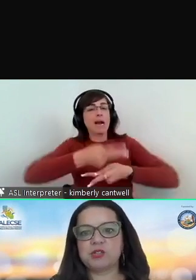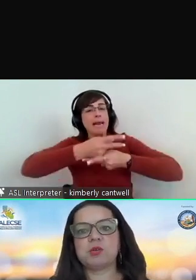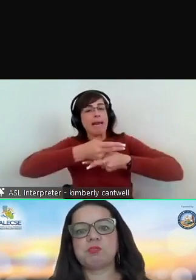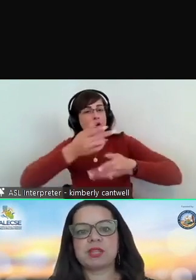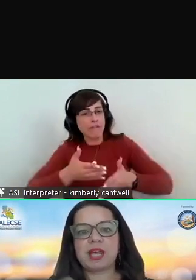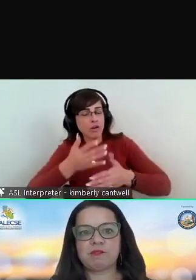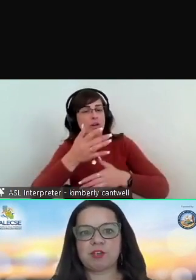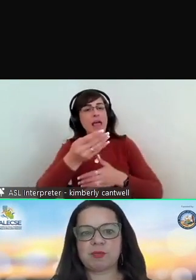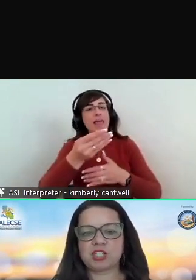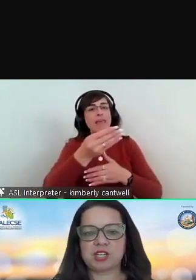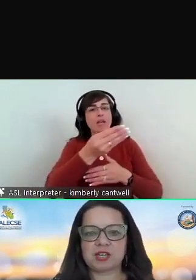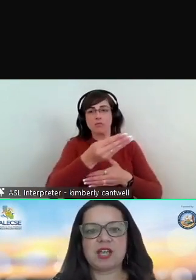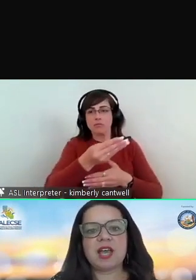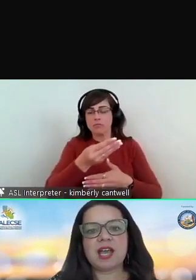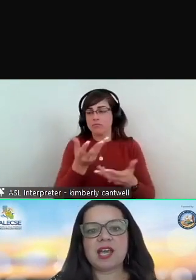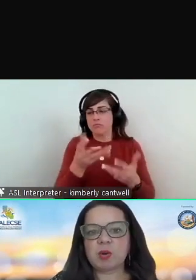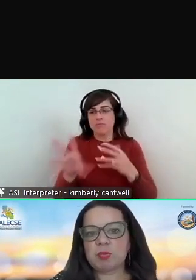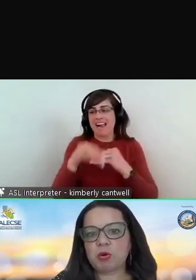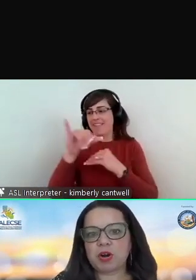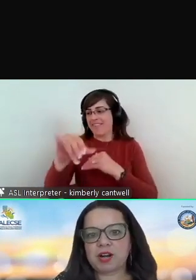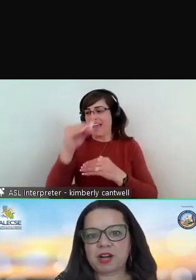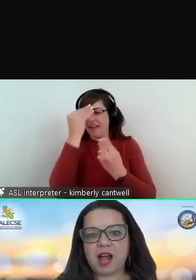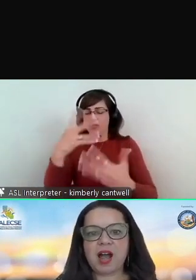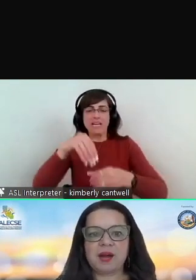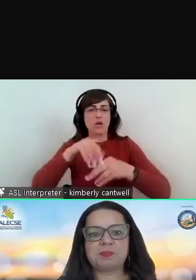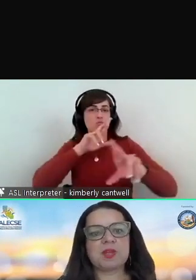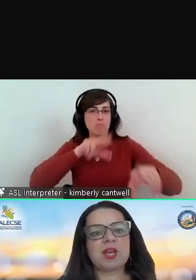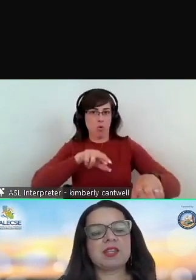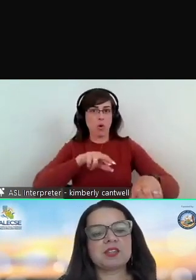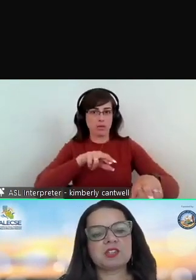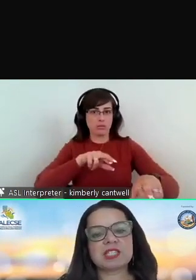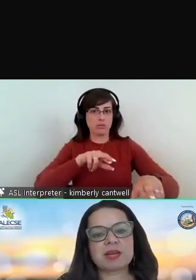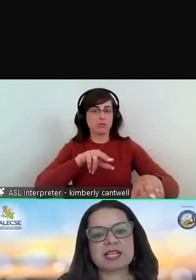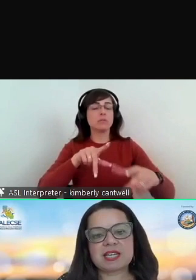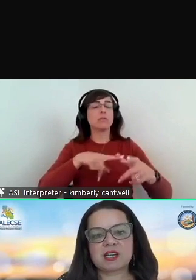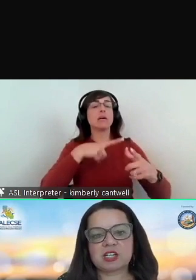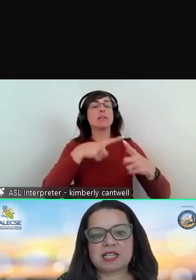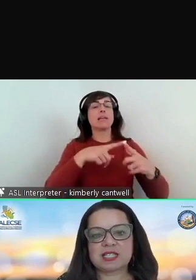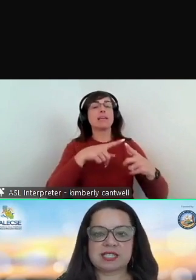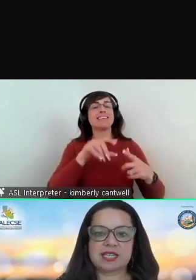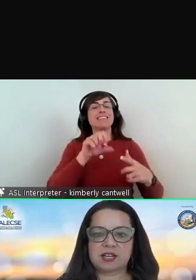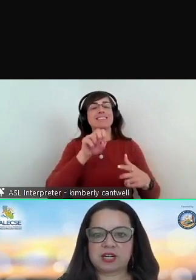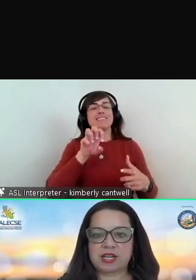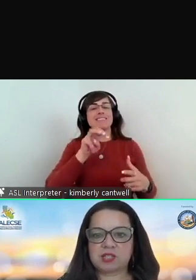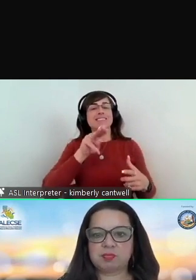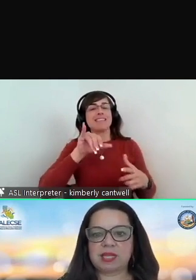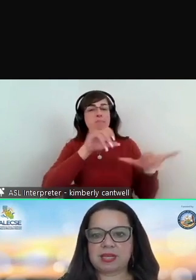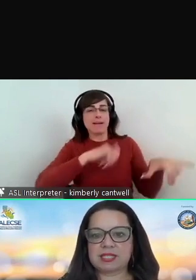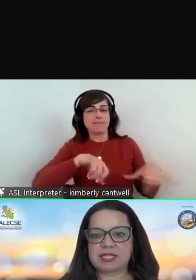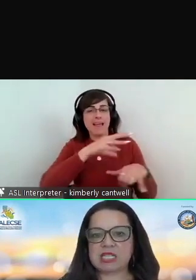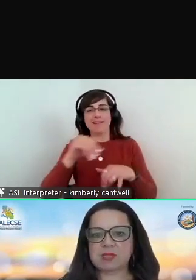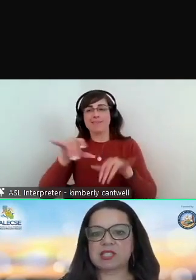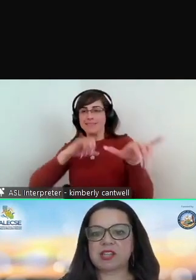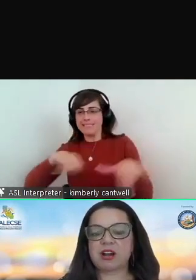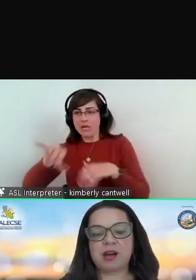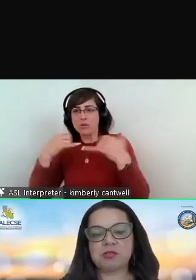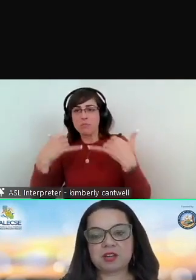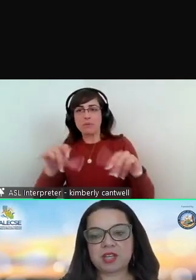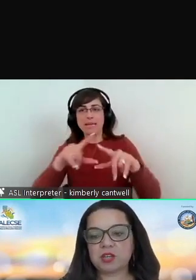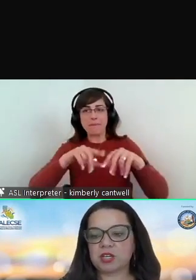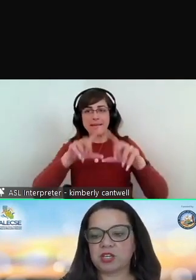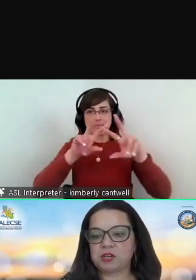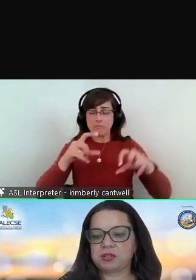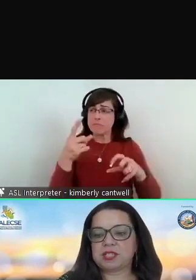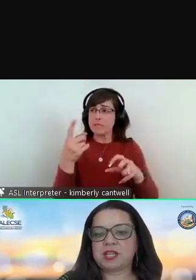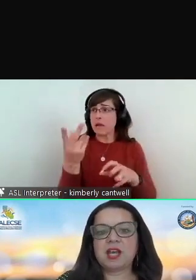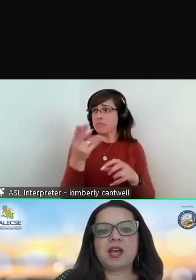and you put that information in a report. And then there's semi-standardized and standardized play-based assessments that are out there